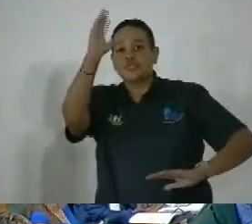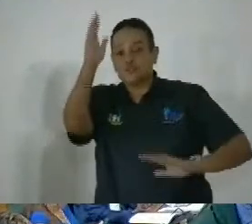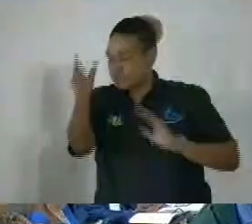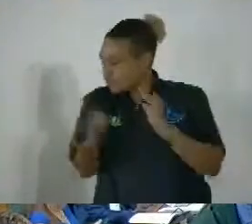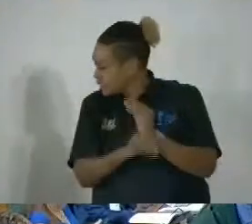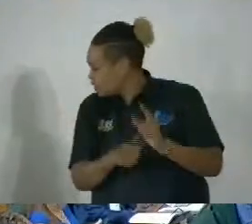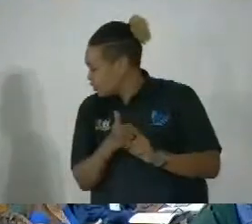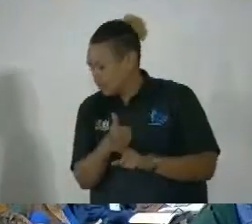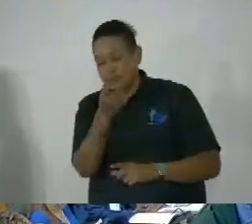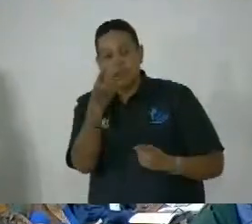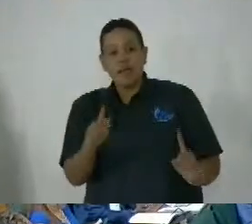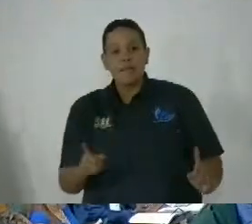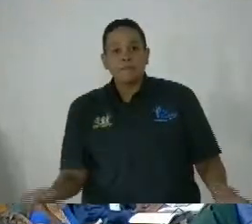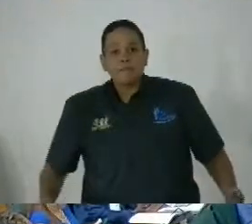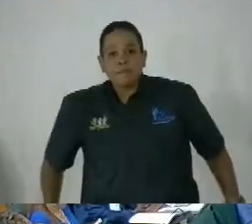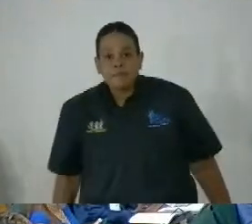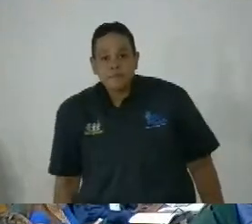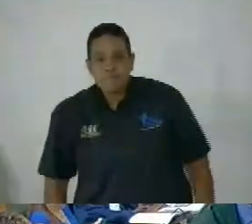his presentation.